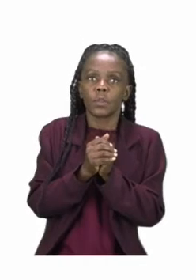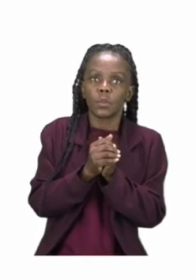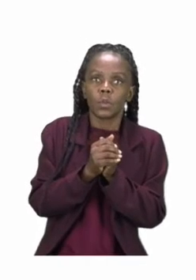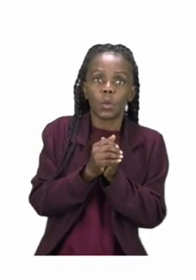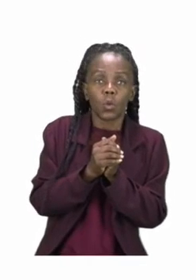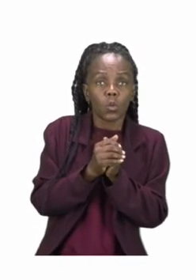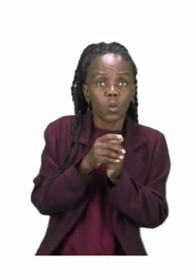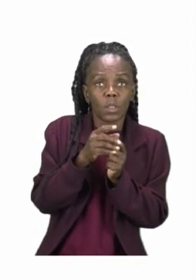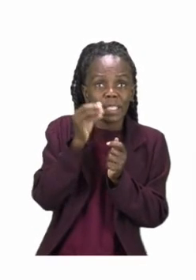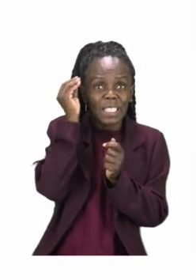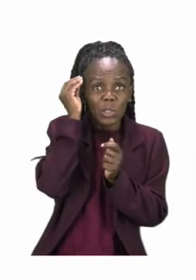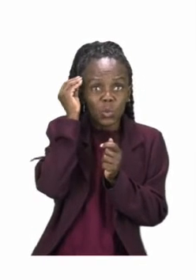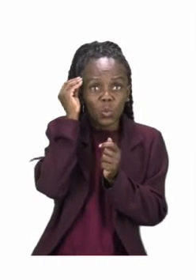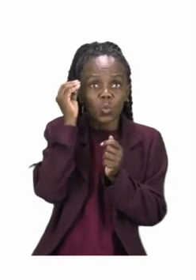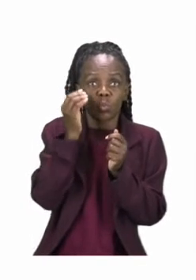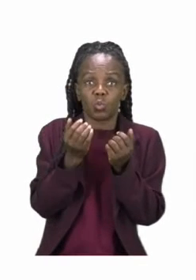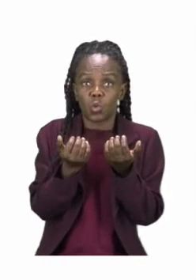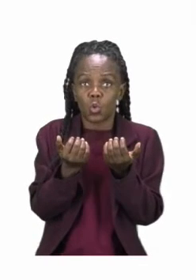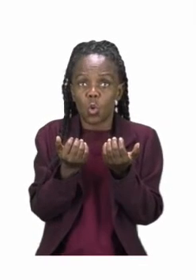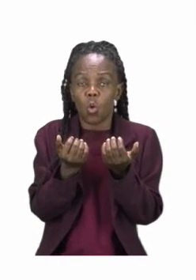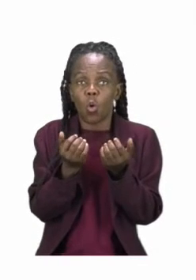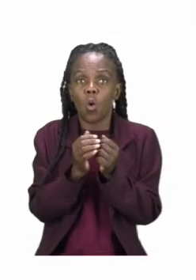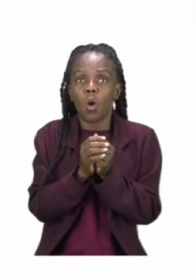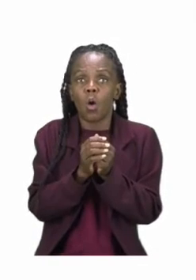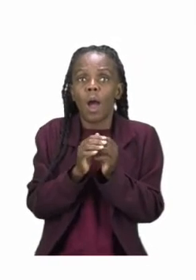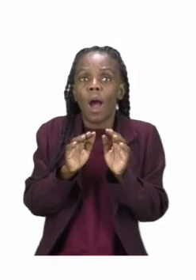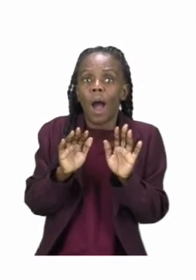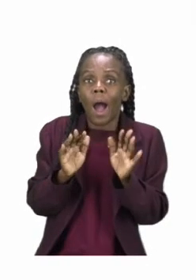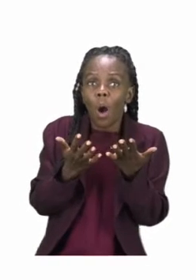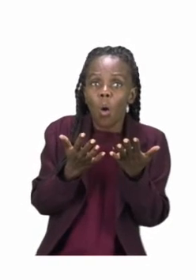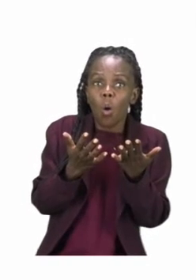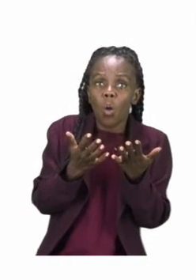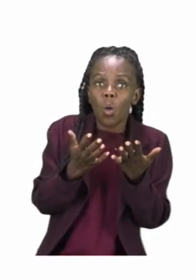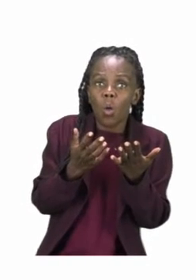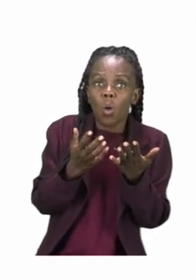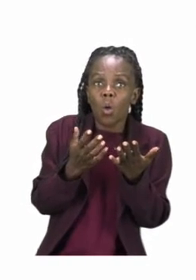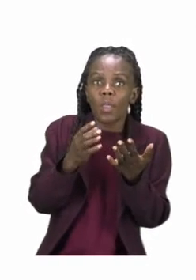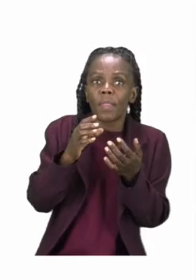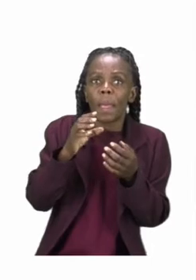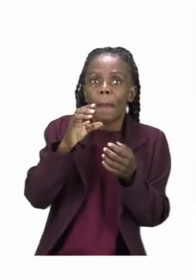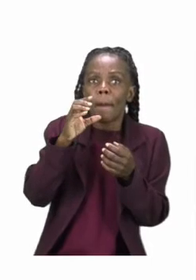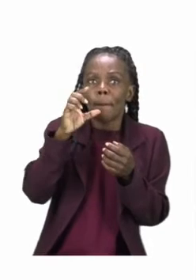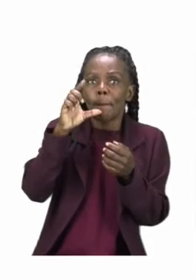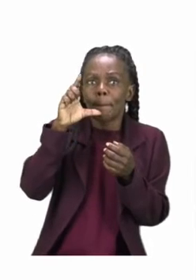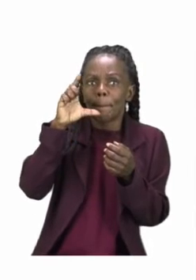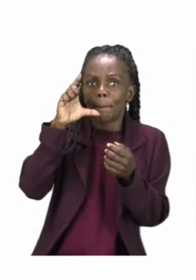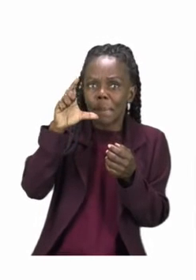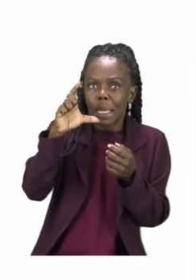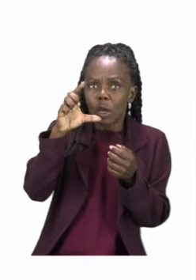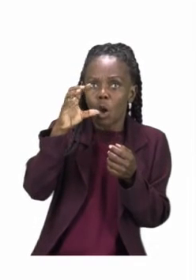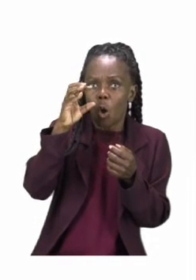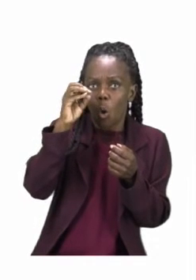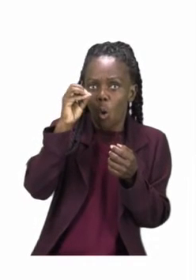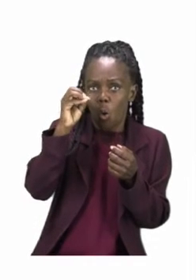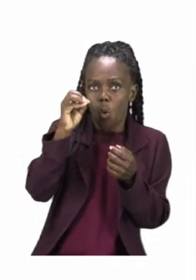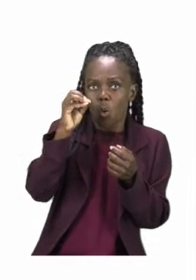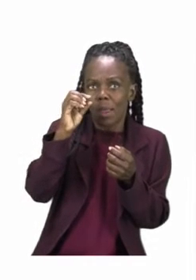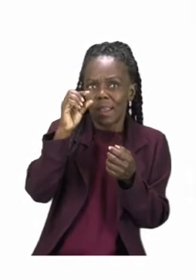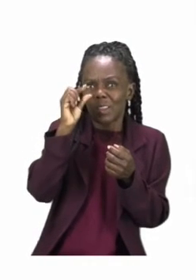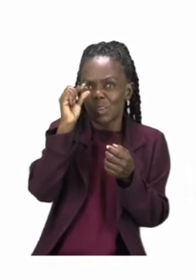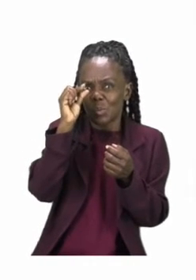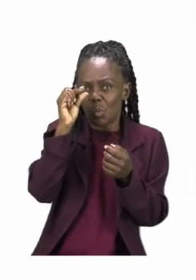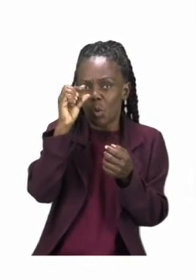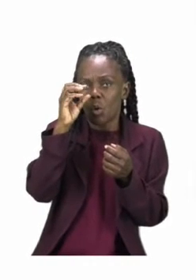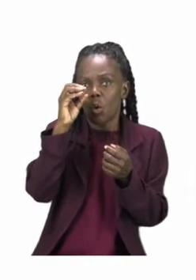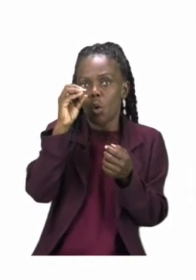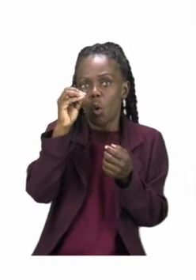for it. And then you're going to trace the O. You're going to start with